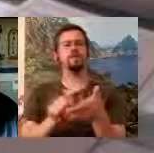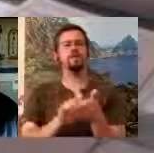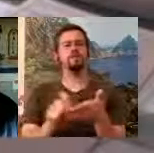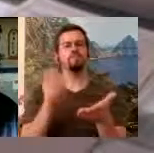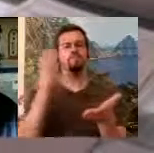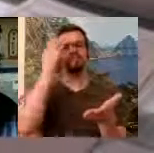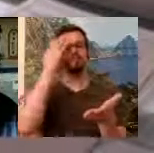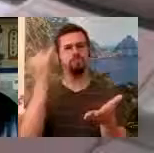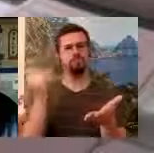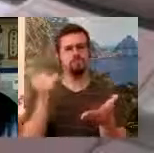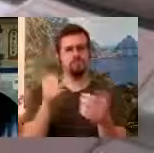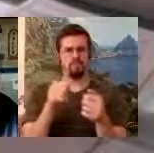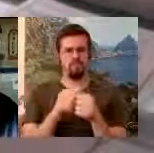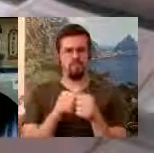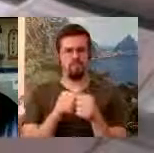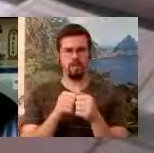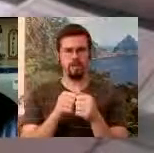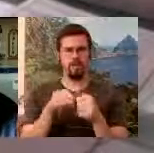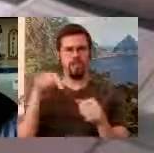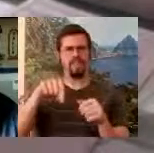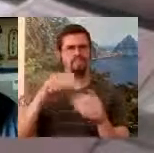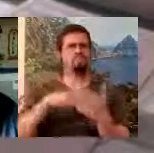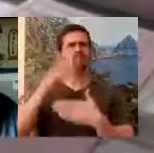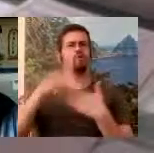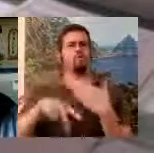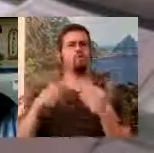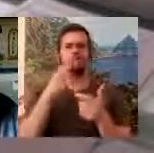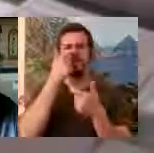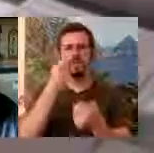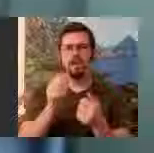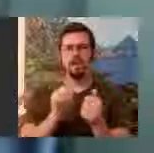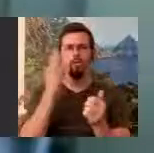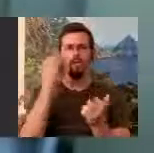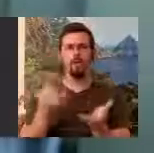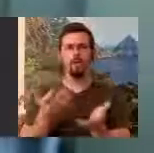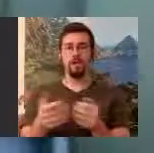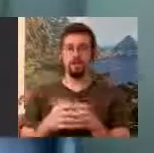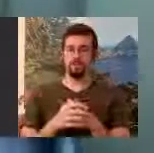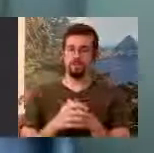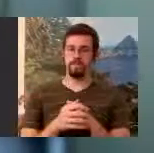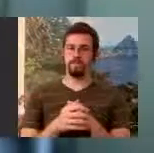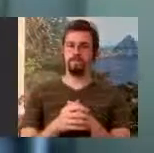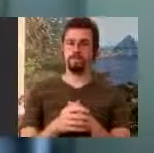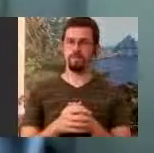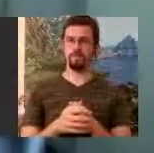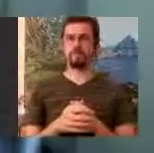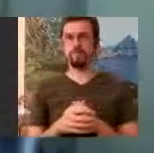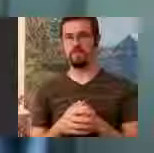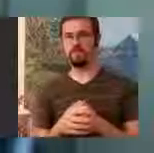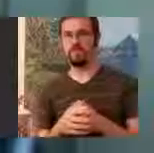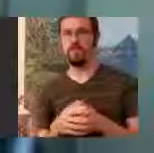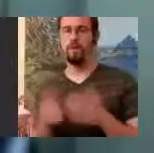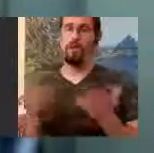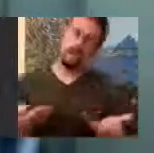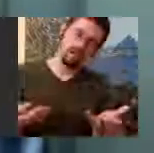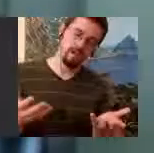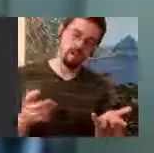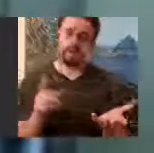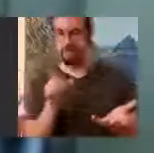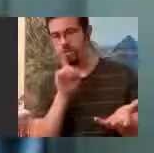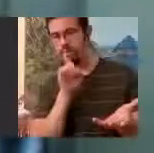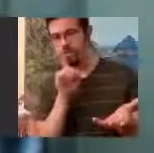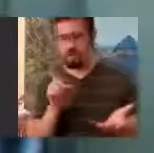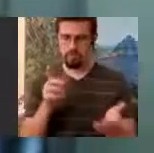this rather fantastic kind of programming? Well, actually, it was almost by chance, because I